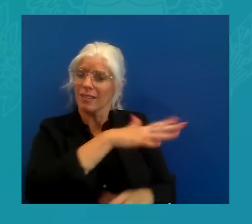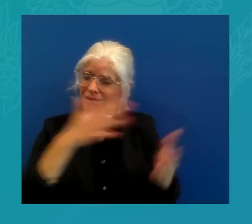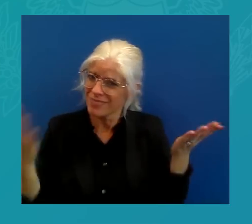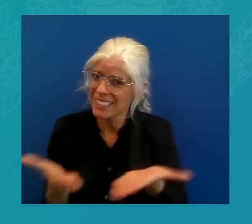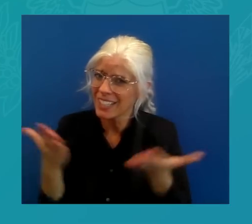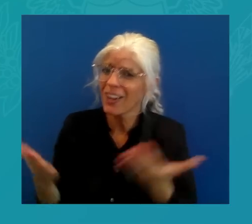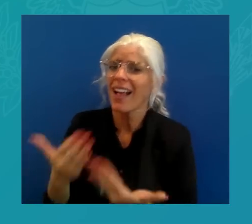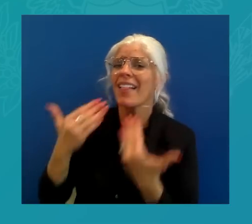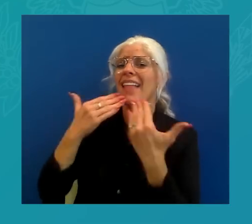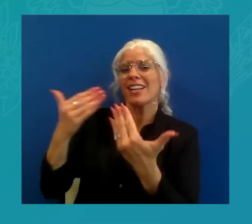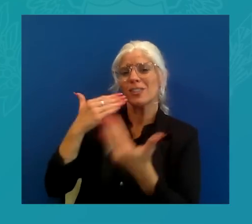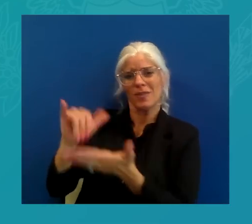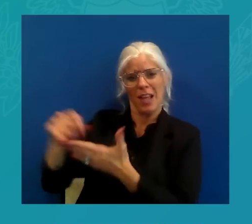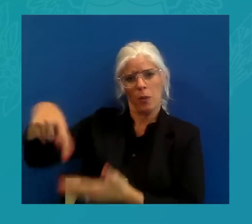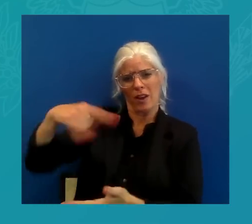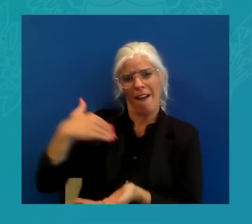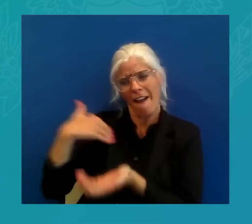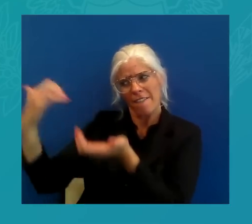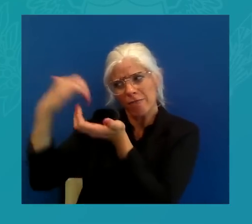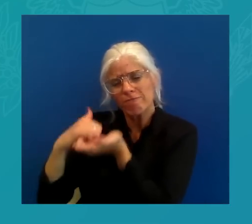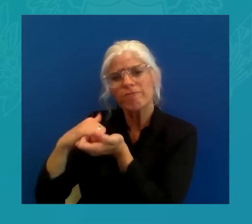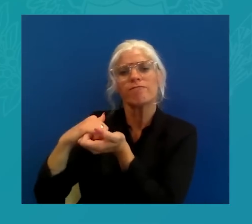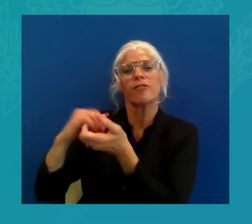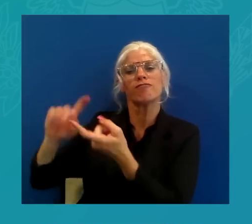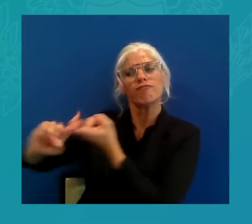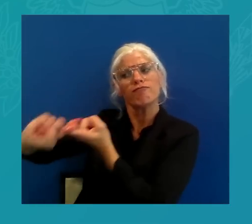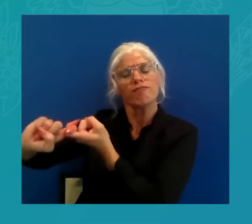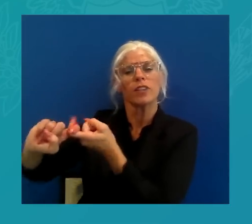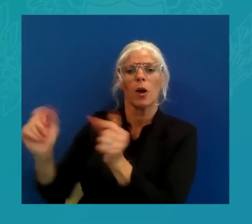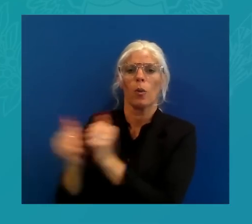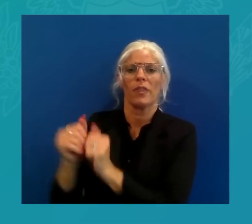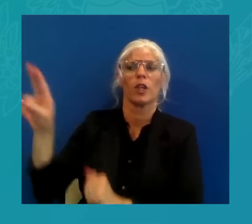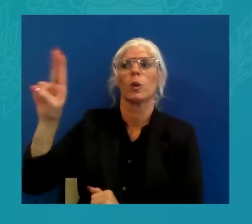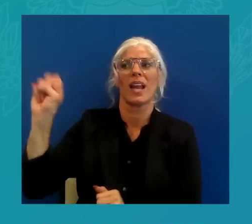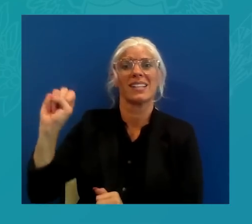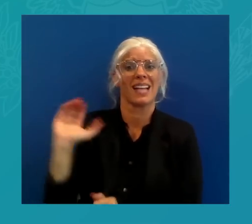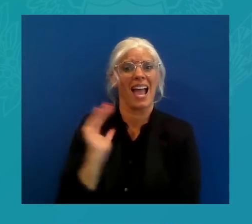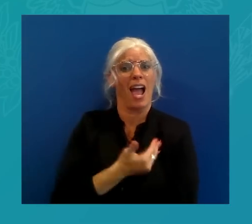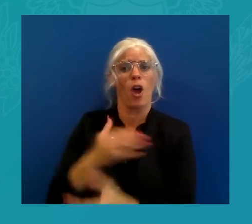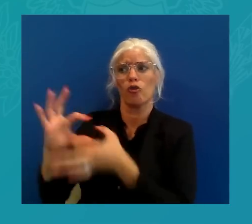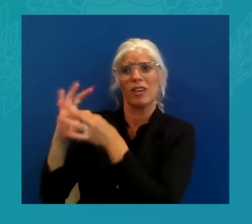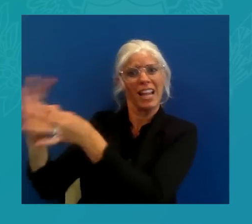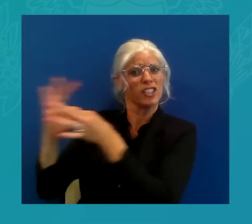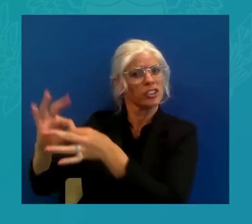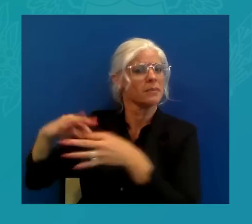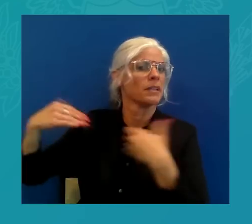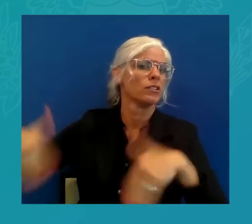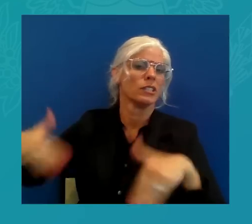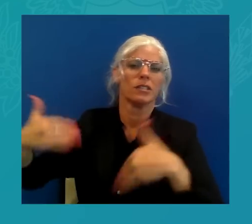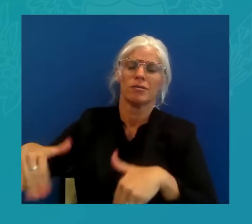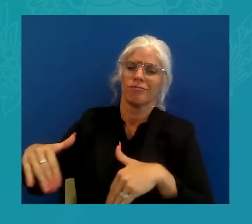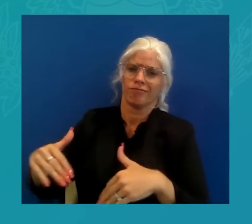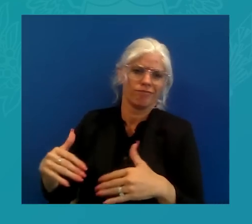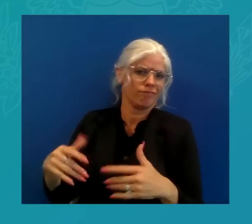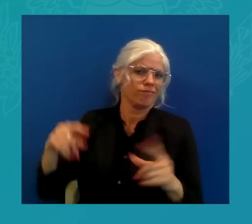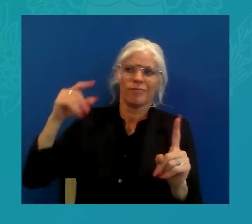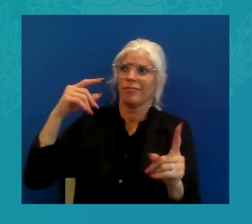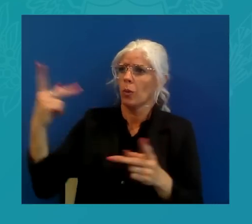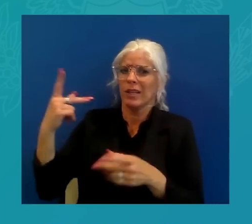friendship with the United States. It is a relationship characterized by collaboration on many issues of